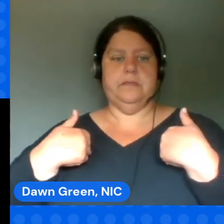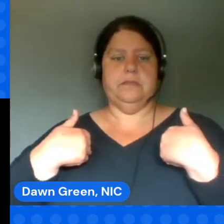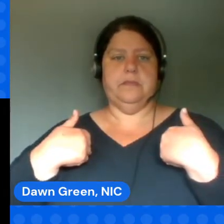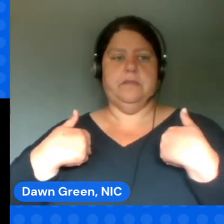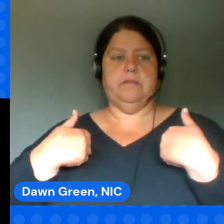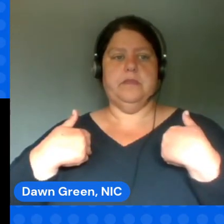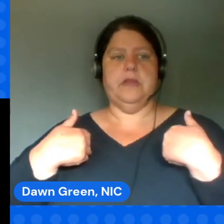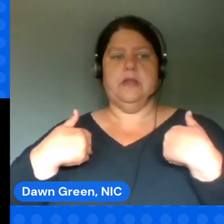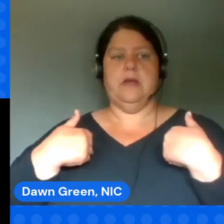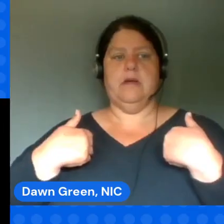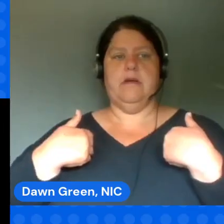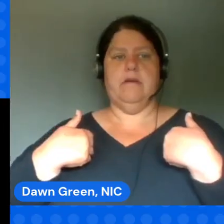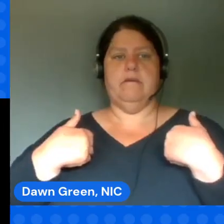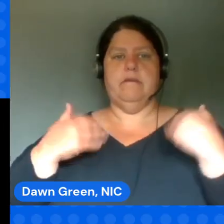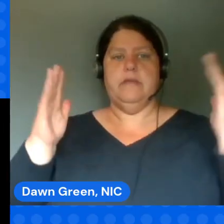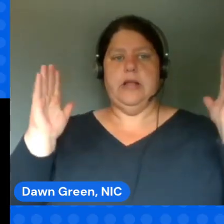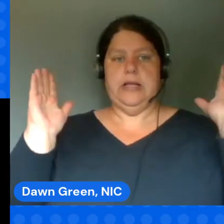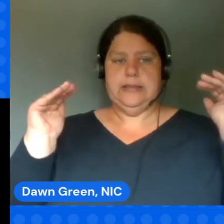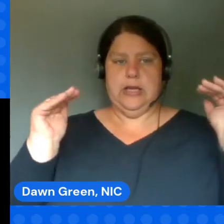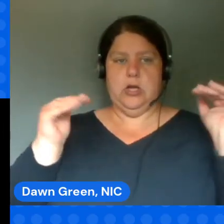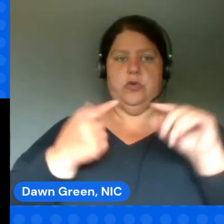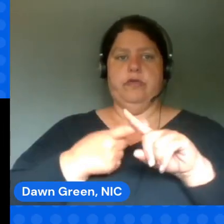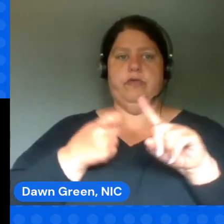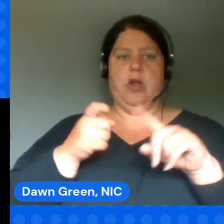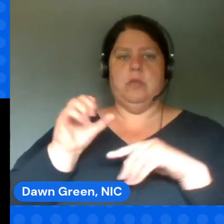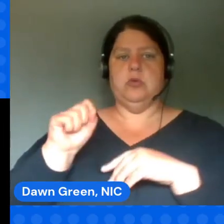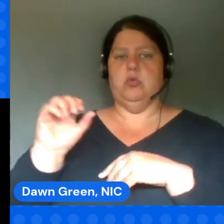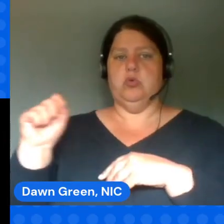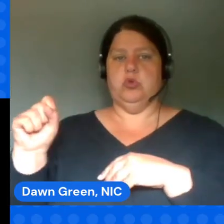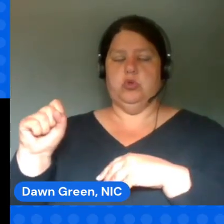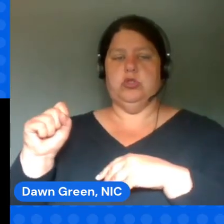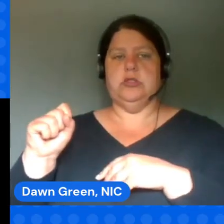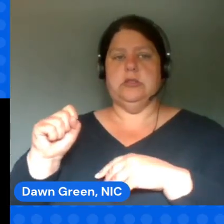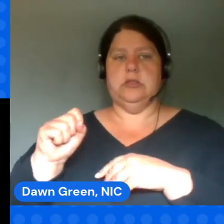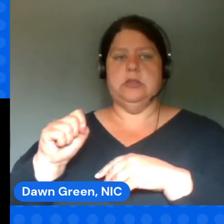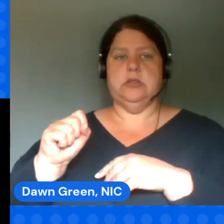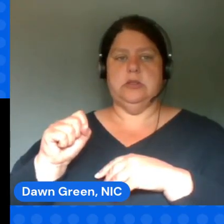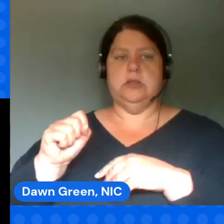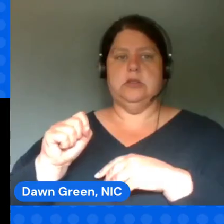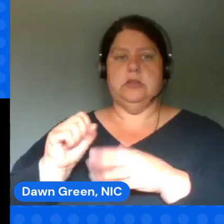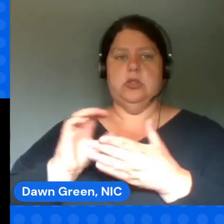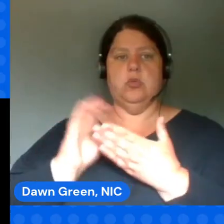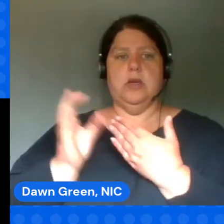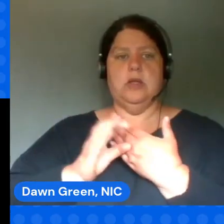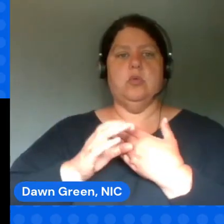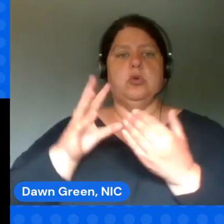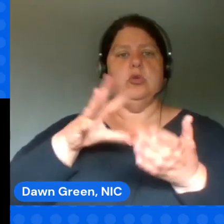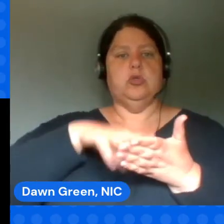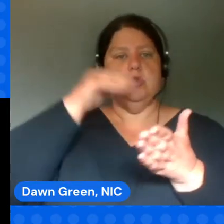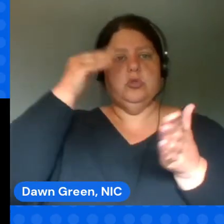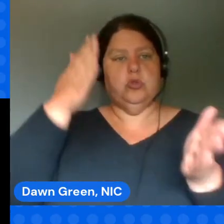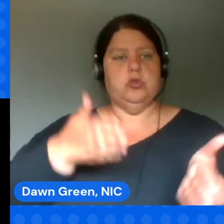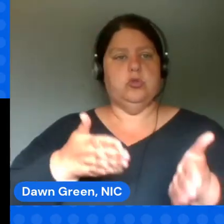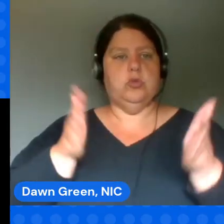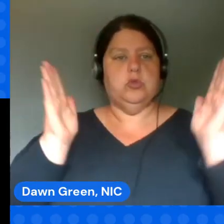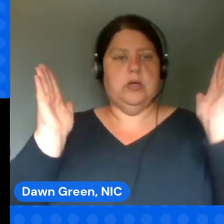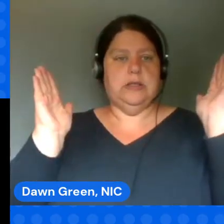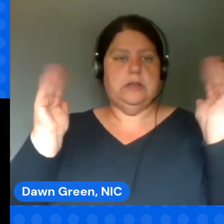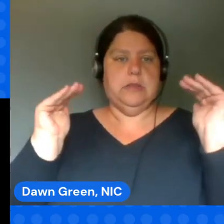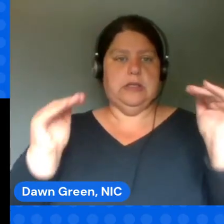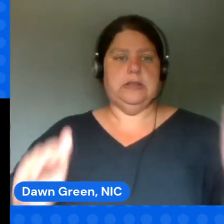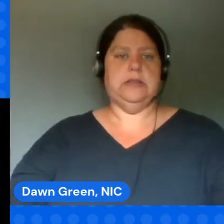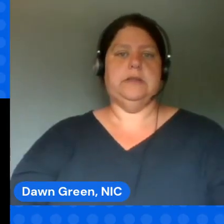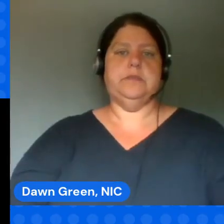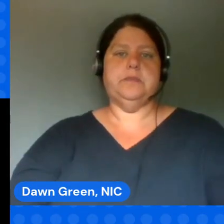standard from our social studies curriculum where students are expected to,